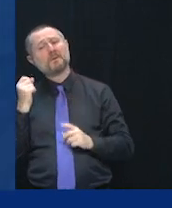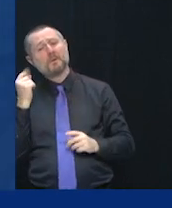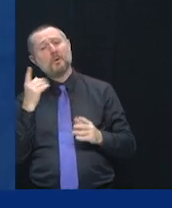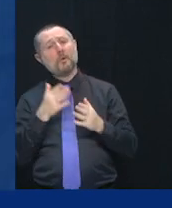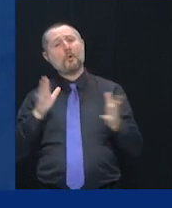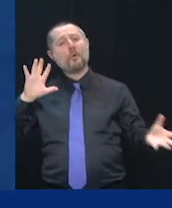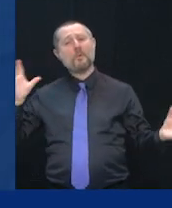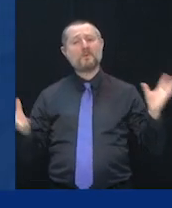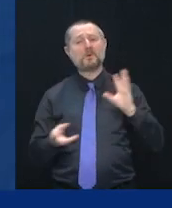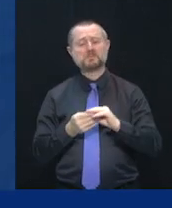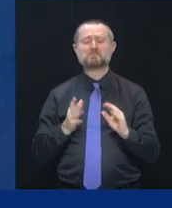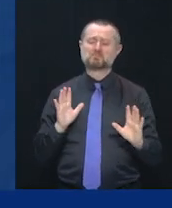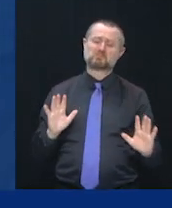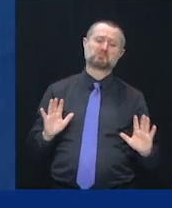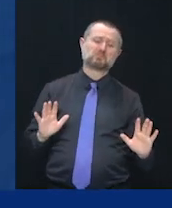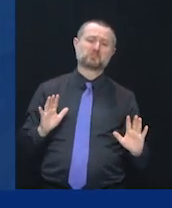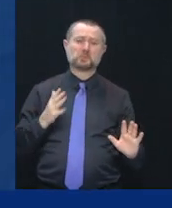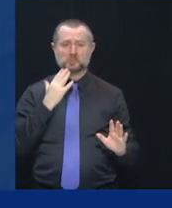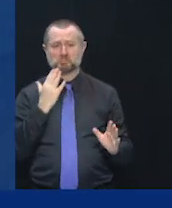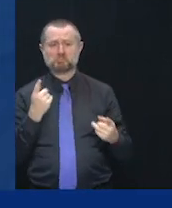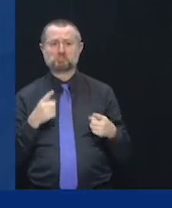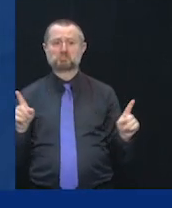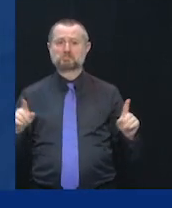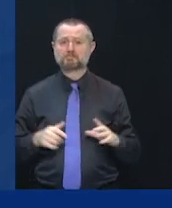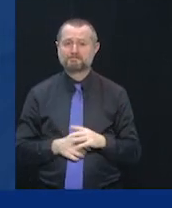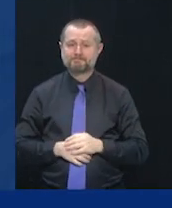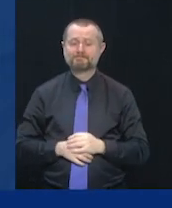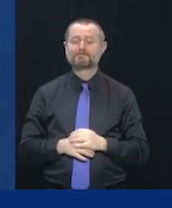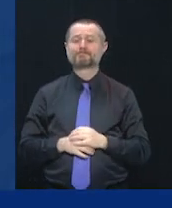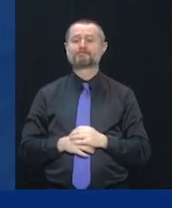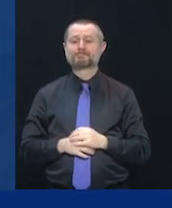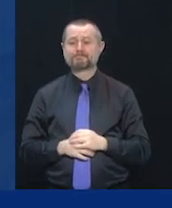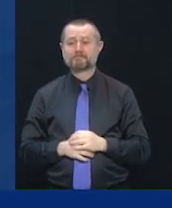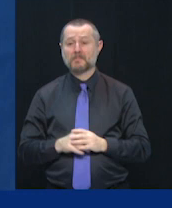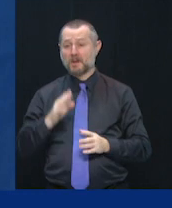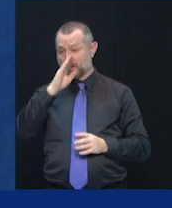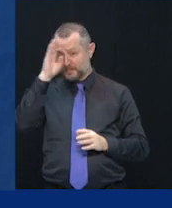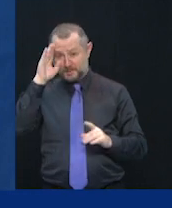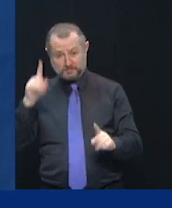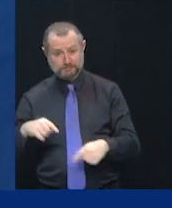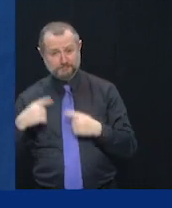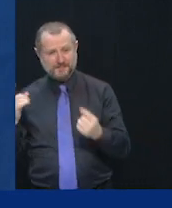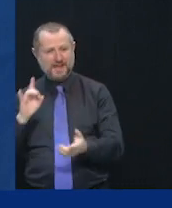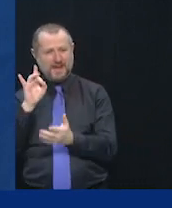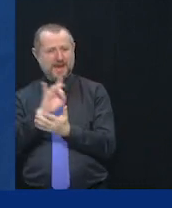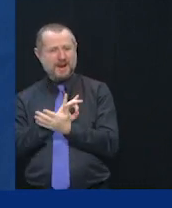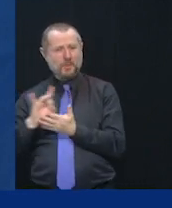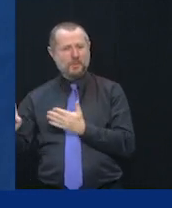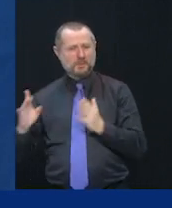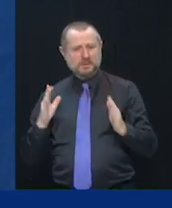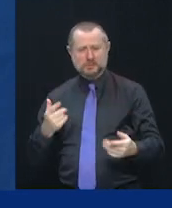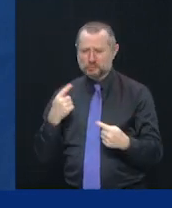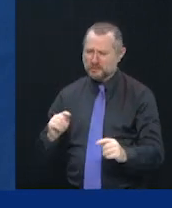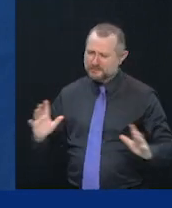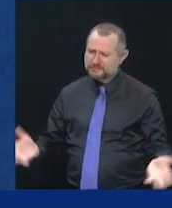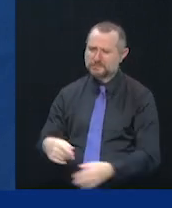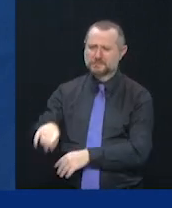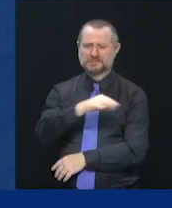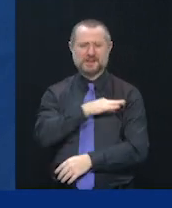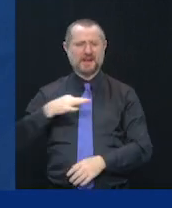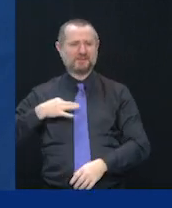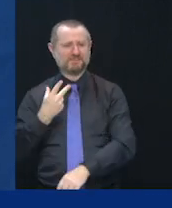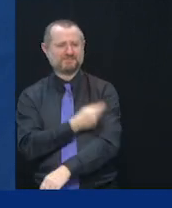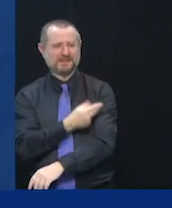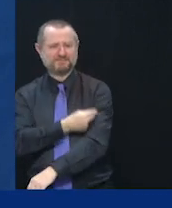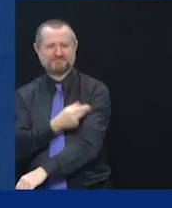great, great success. The hospitals have had 8 weeks to focus on their staff.